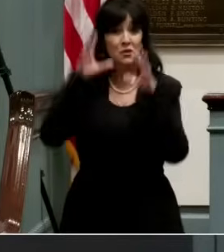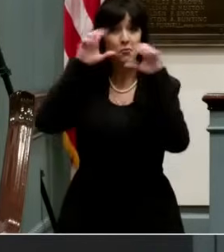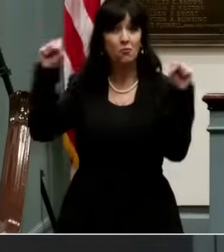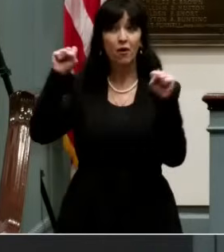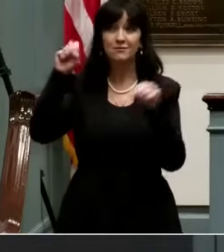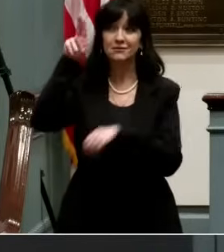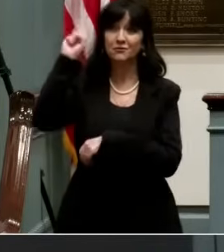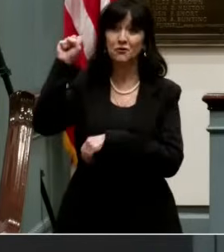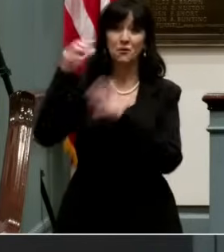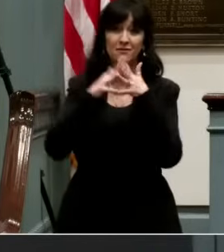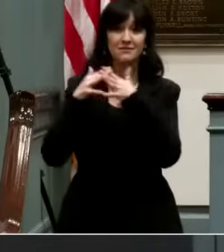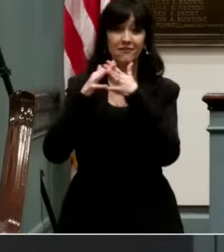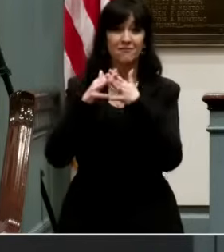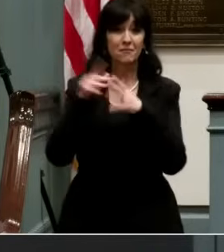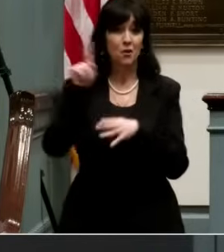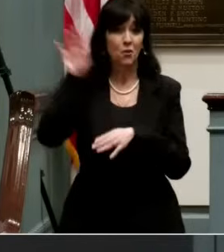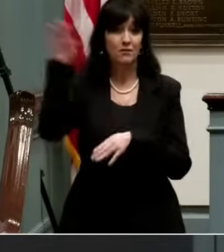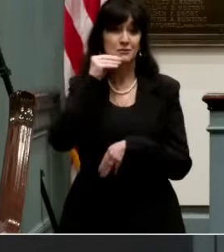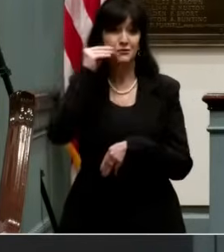of America.